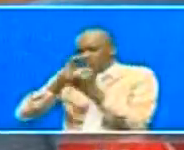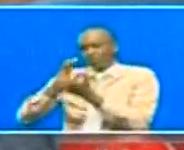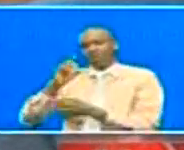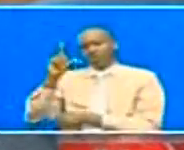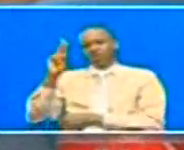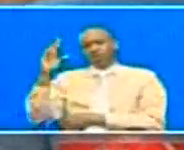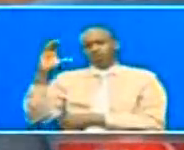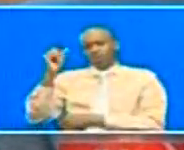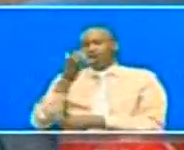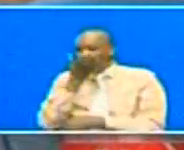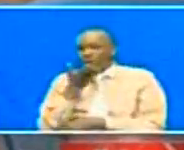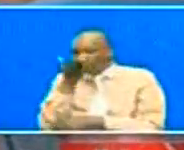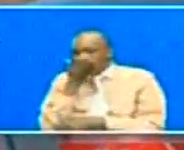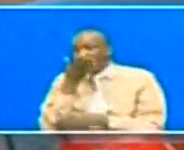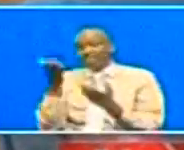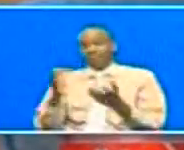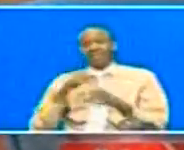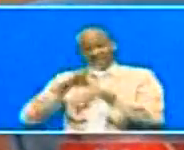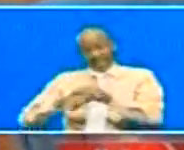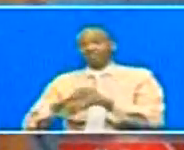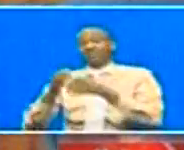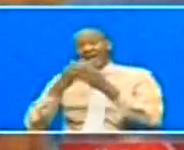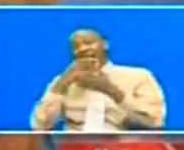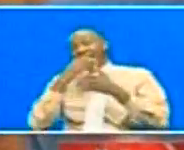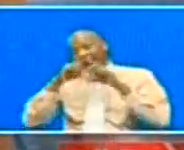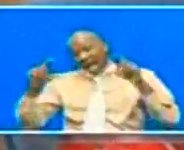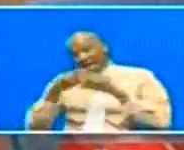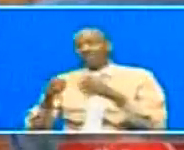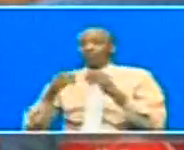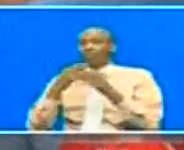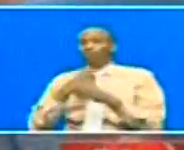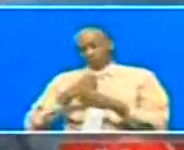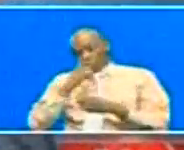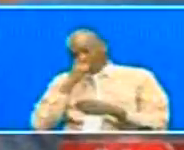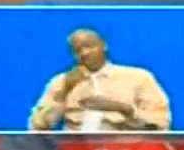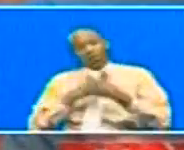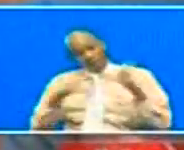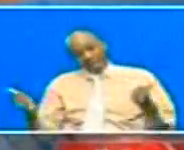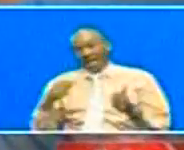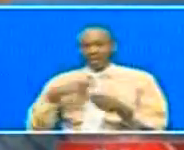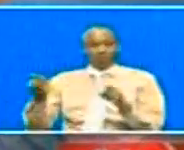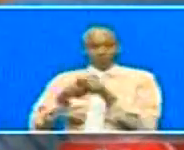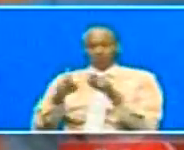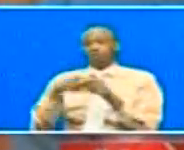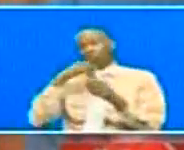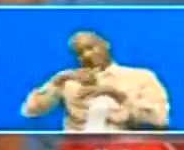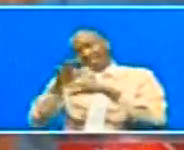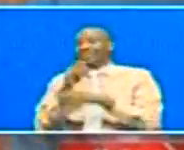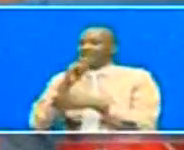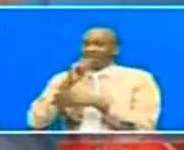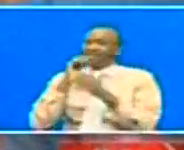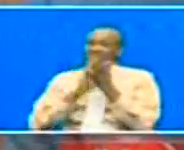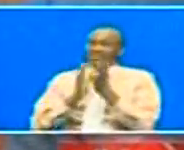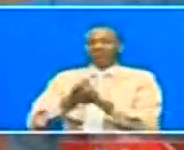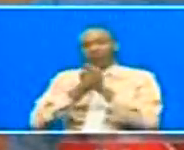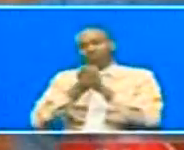Lukozade, a get-well card, and an opportunity for the patient to send greetings to their loved ones. You